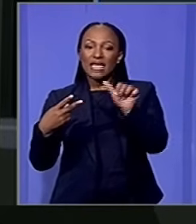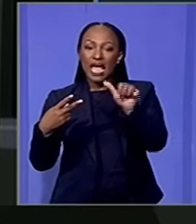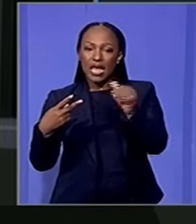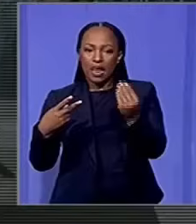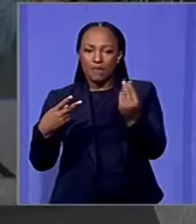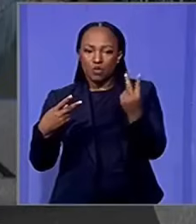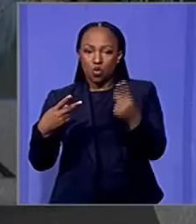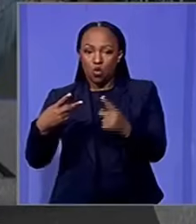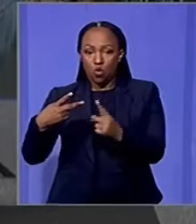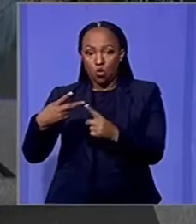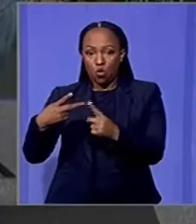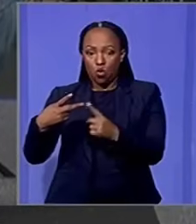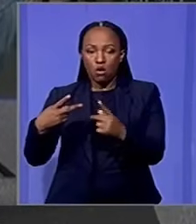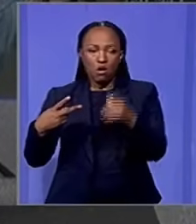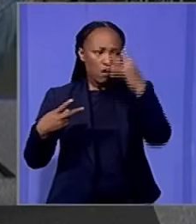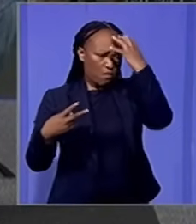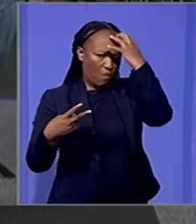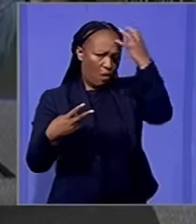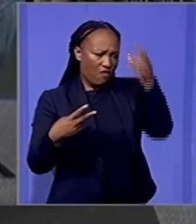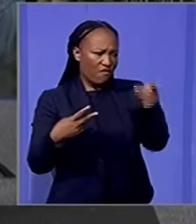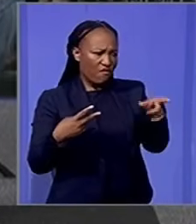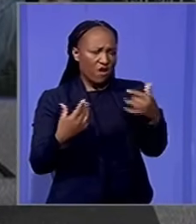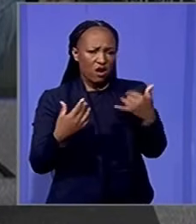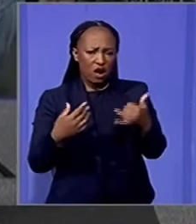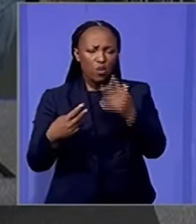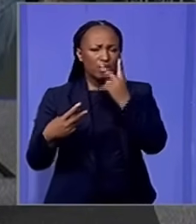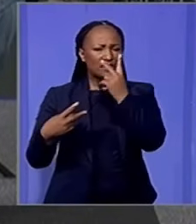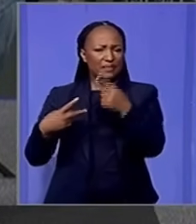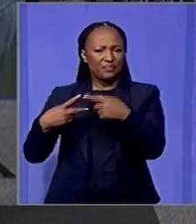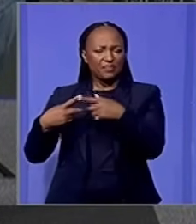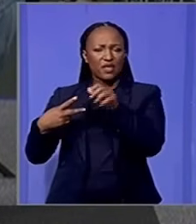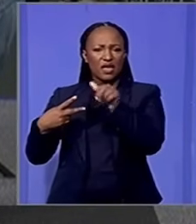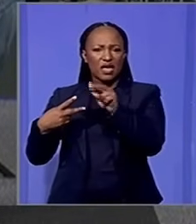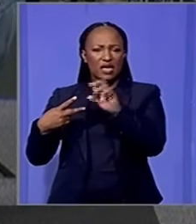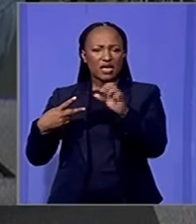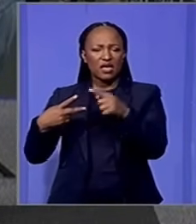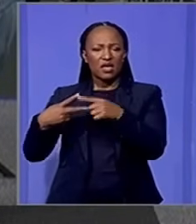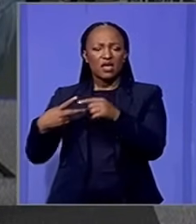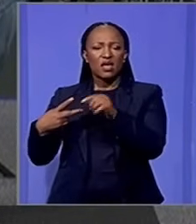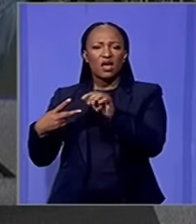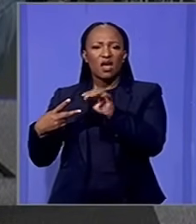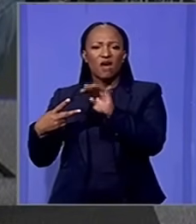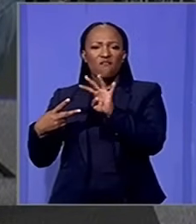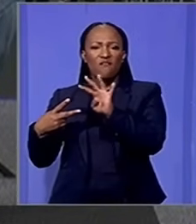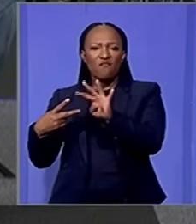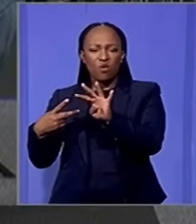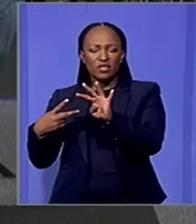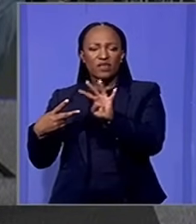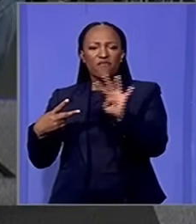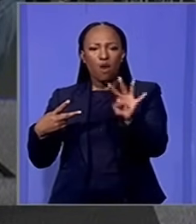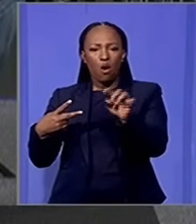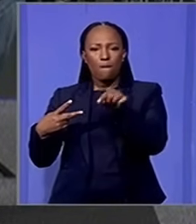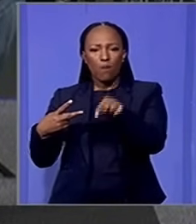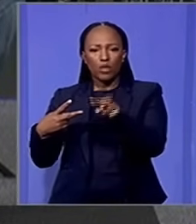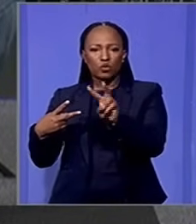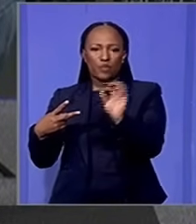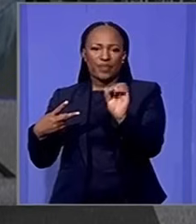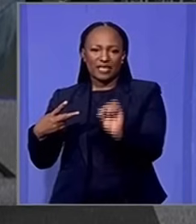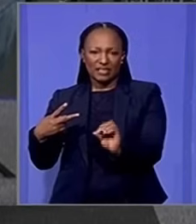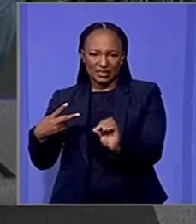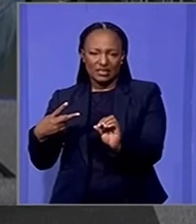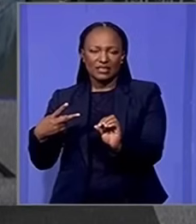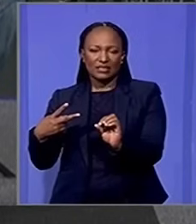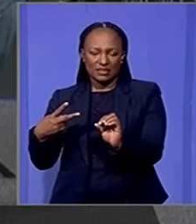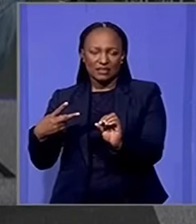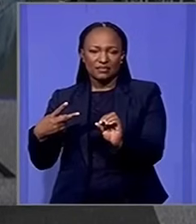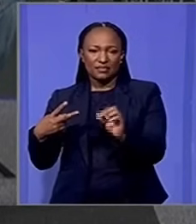e fela Prof, ge re lebeletše ANC diperesente ke tše 42 mola ebile go šetše